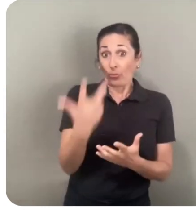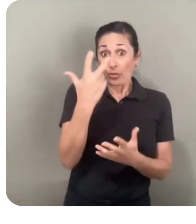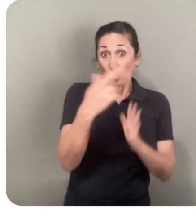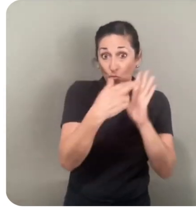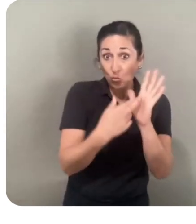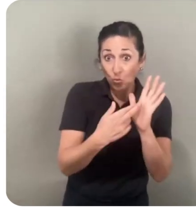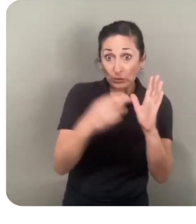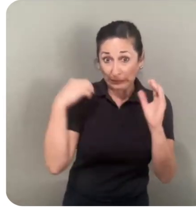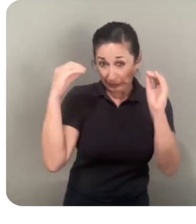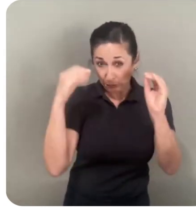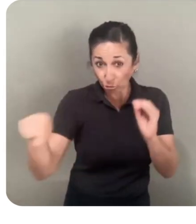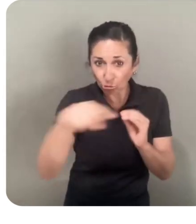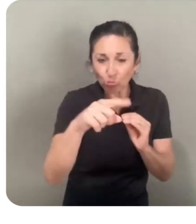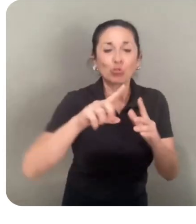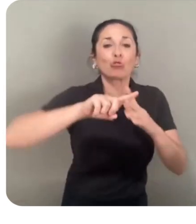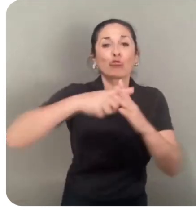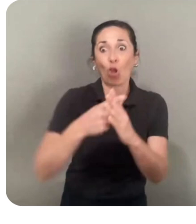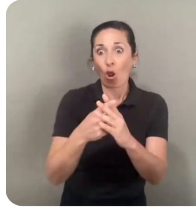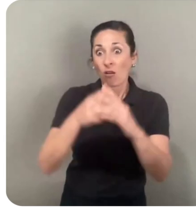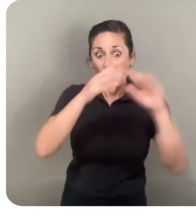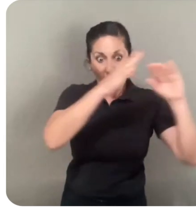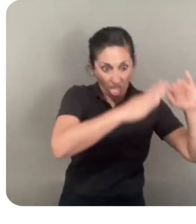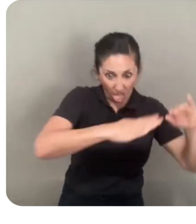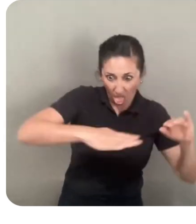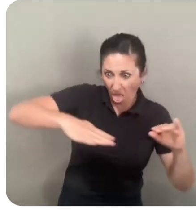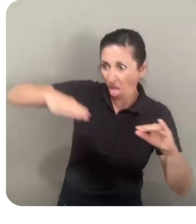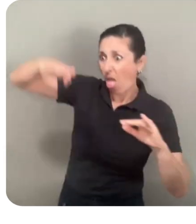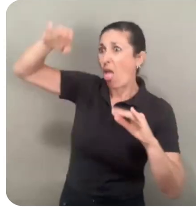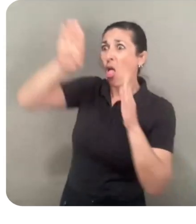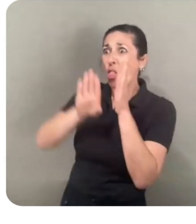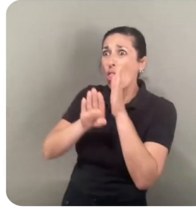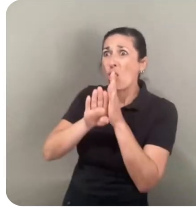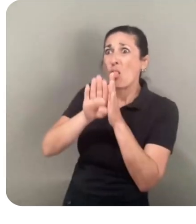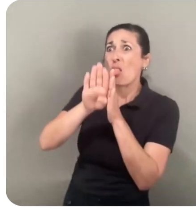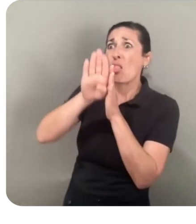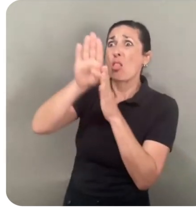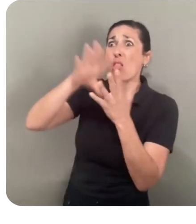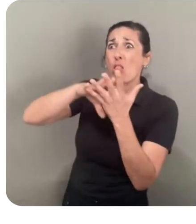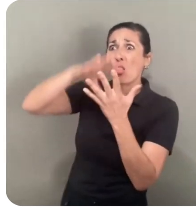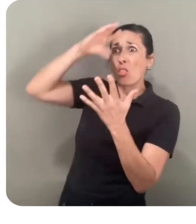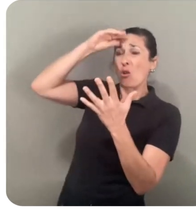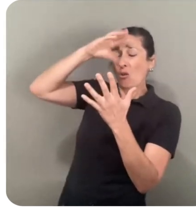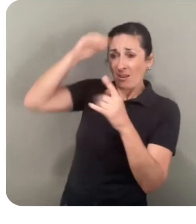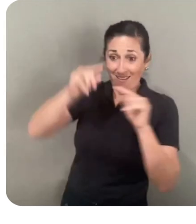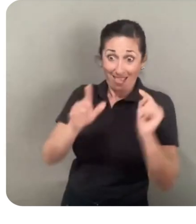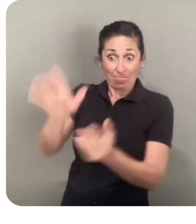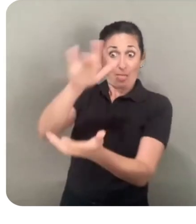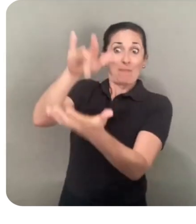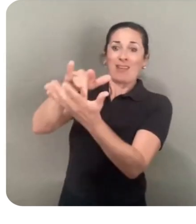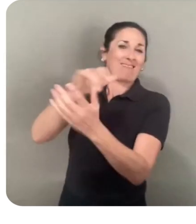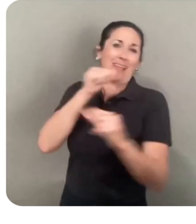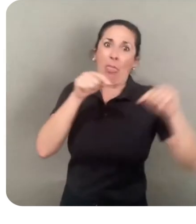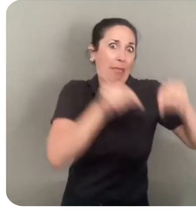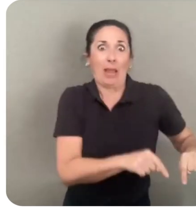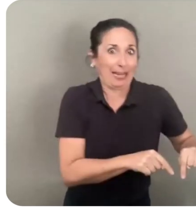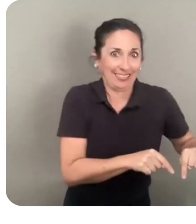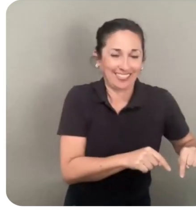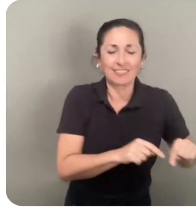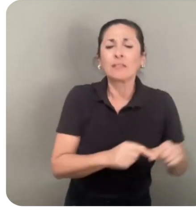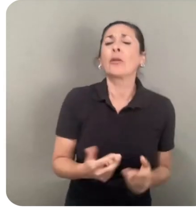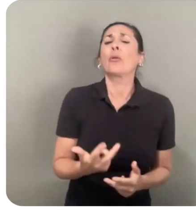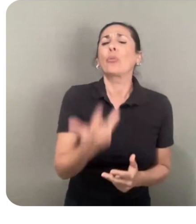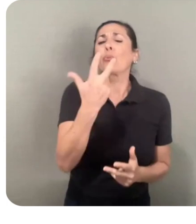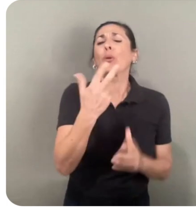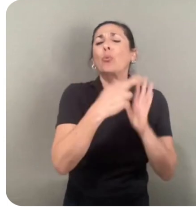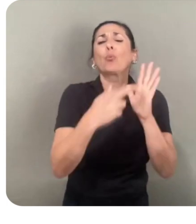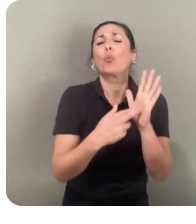at the middle, not the base, of the very steep mixed reality developer learning curve. Here are those 3 rules